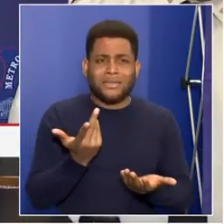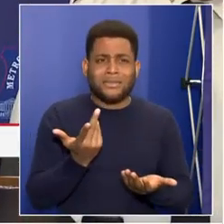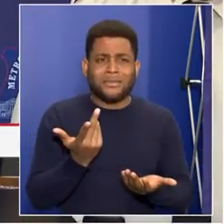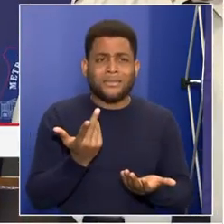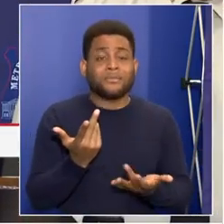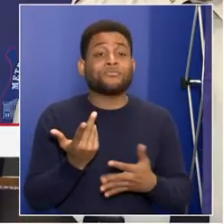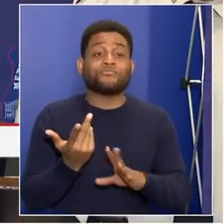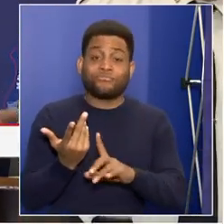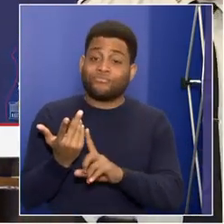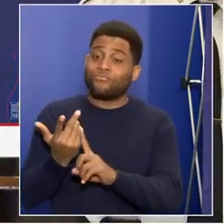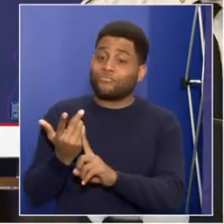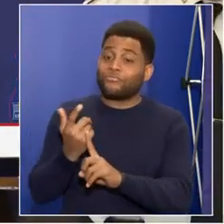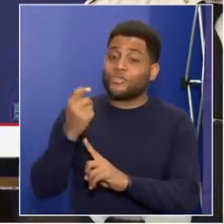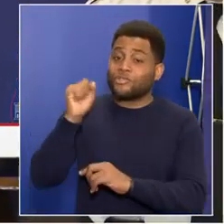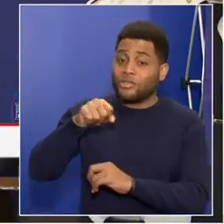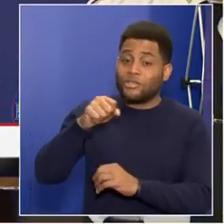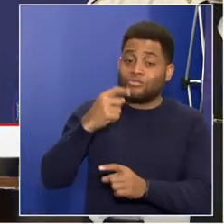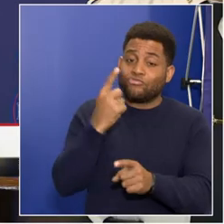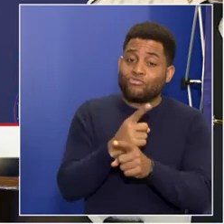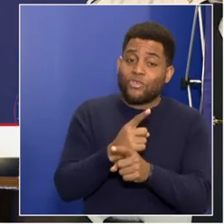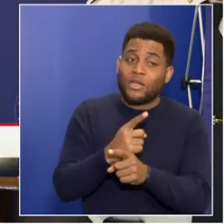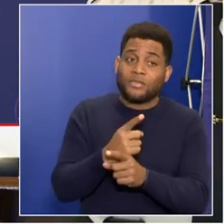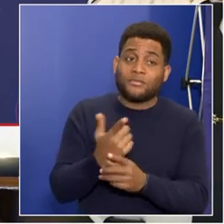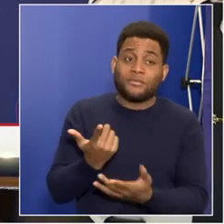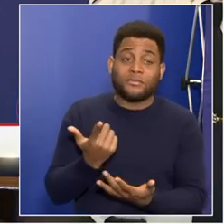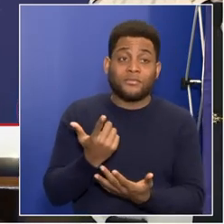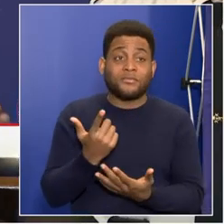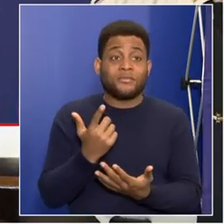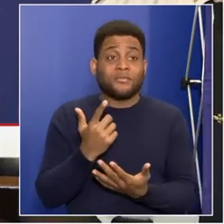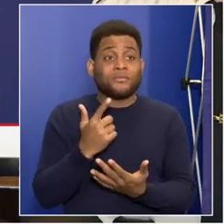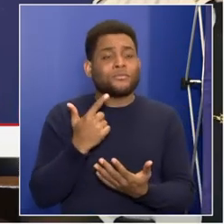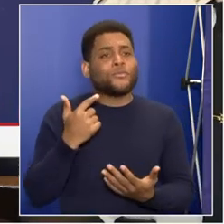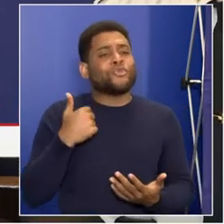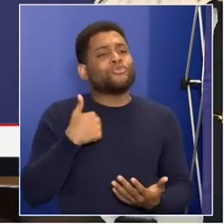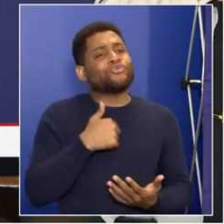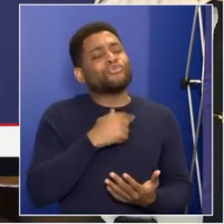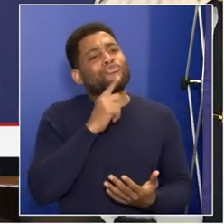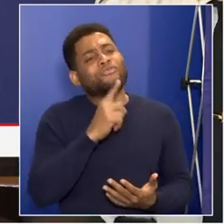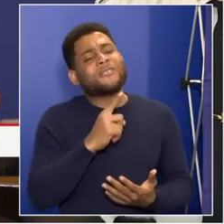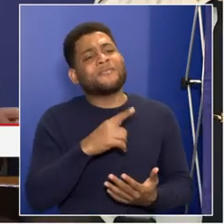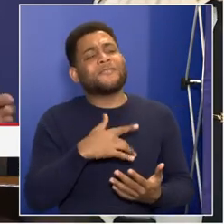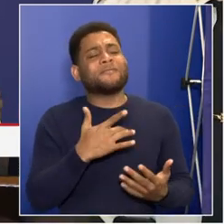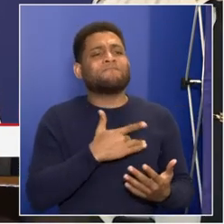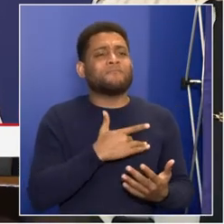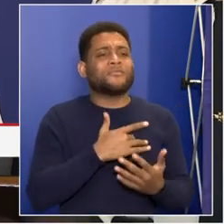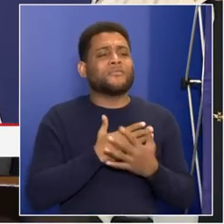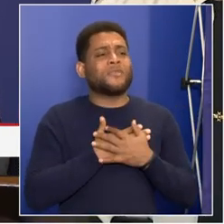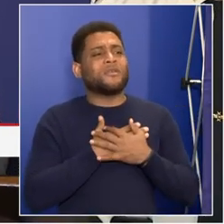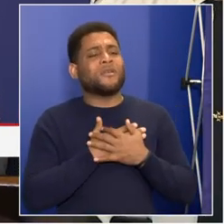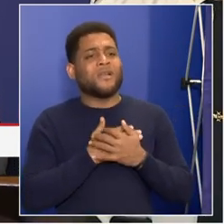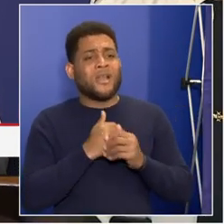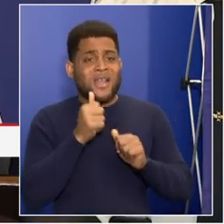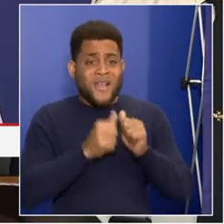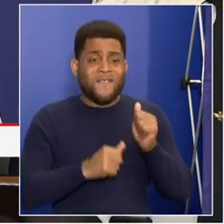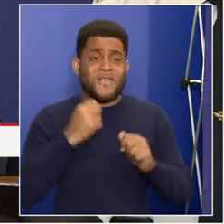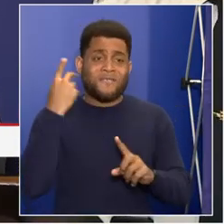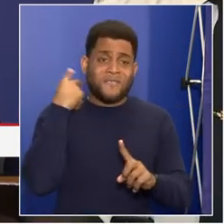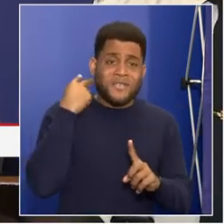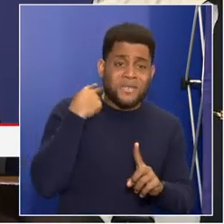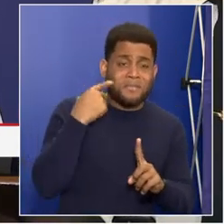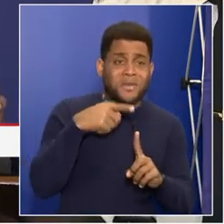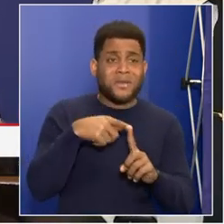has been a victim of a crime, but I think we take personally every single victim, whether it's a homicide case or whether it's